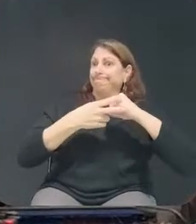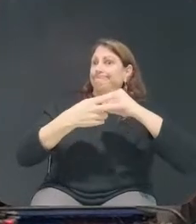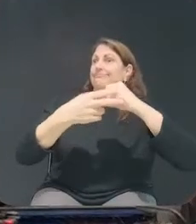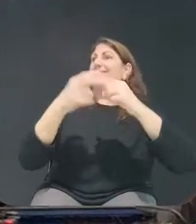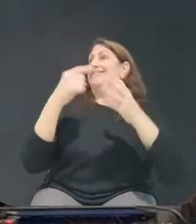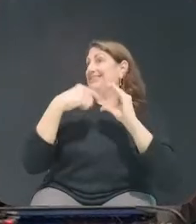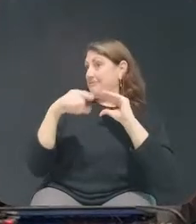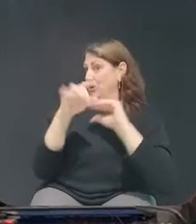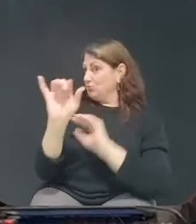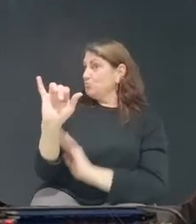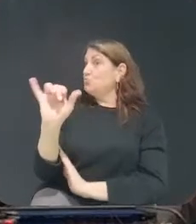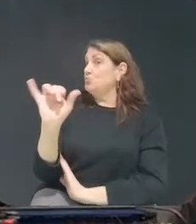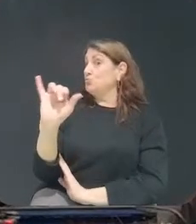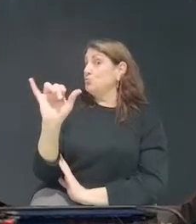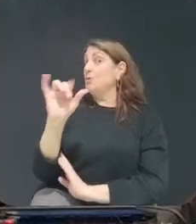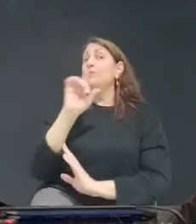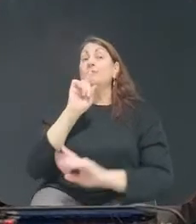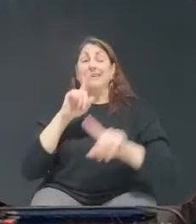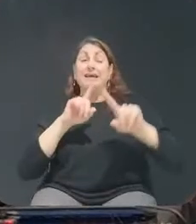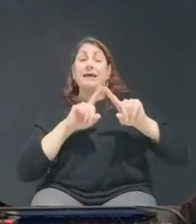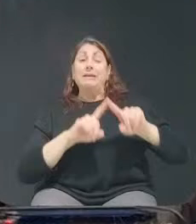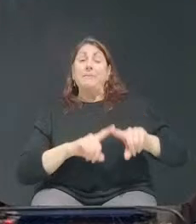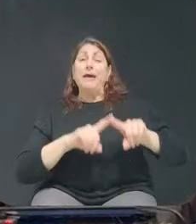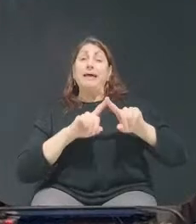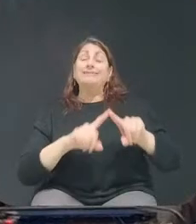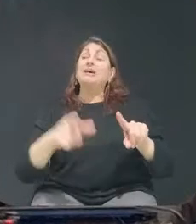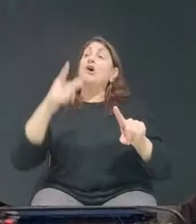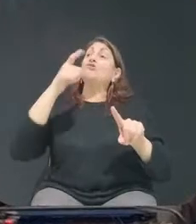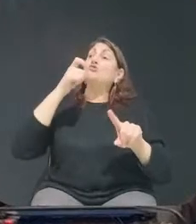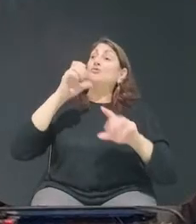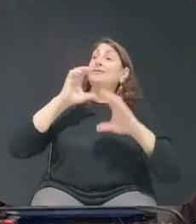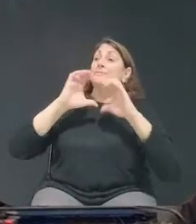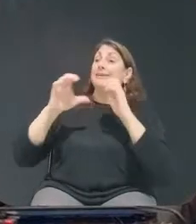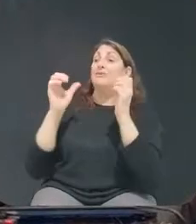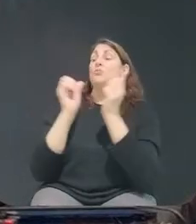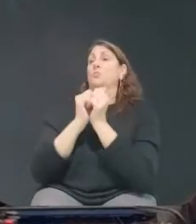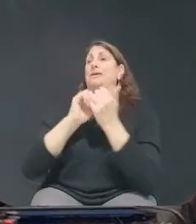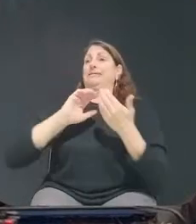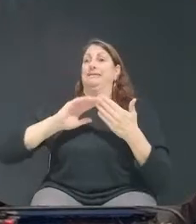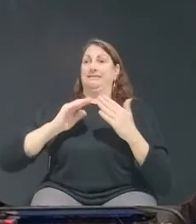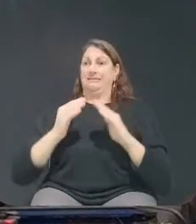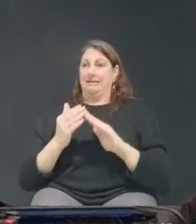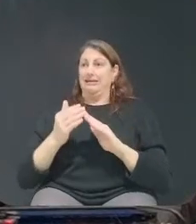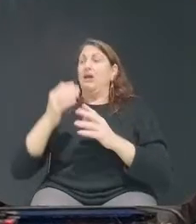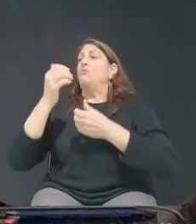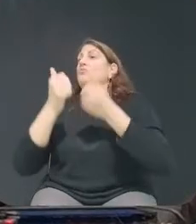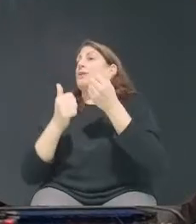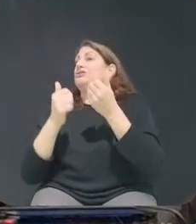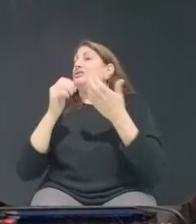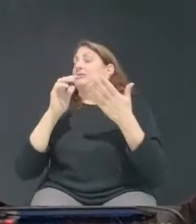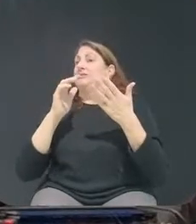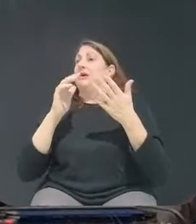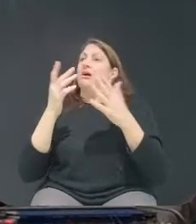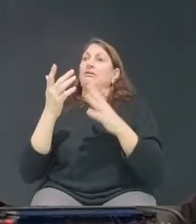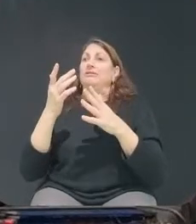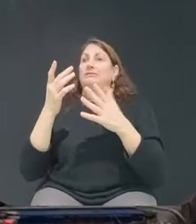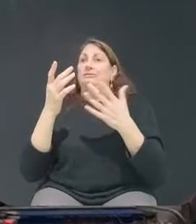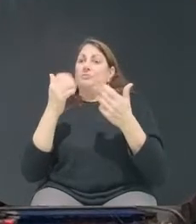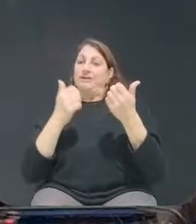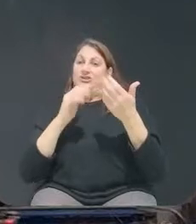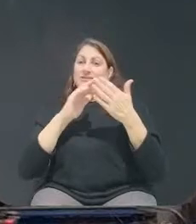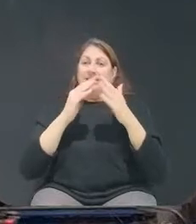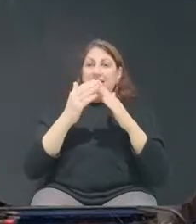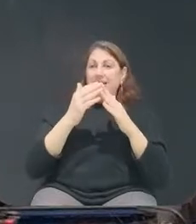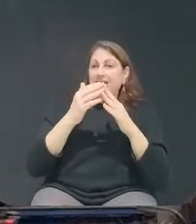Then that would be, so it sort of depends on who is communicating with the city and what city officials are considering, if that makes